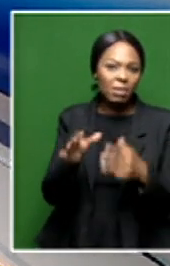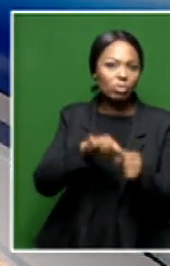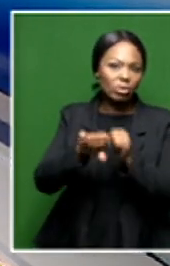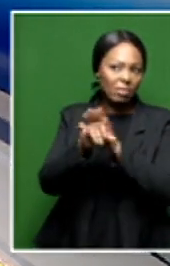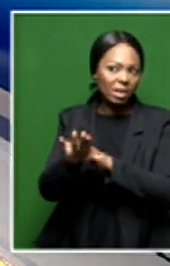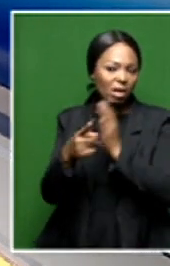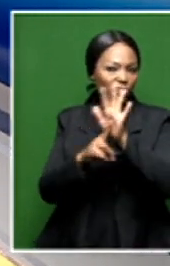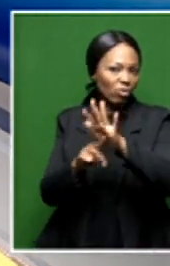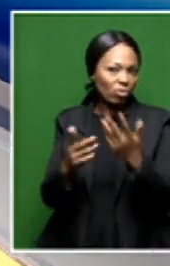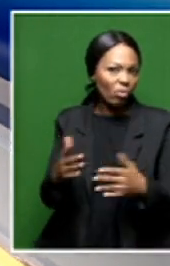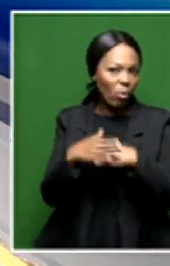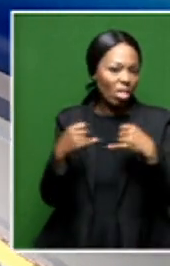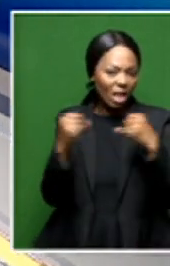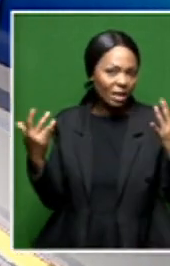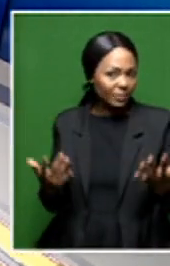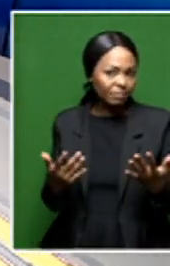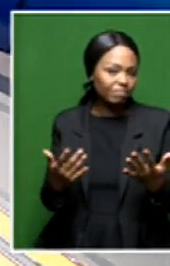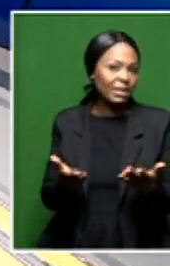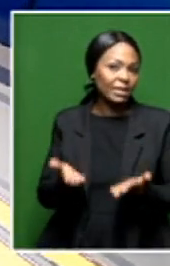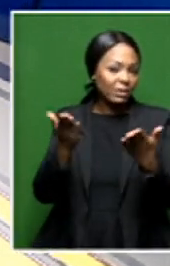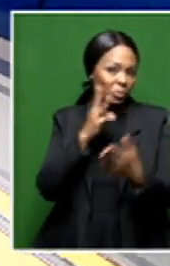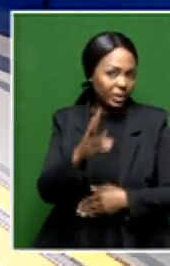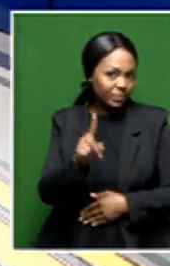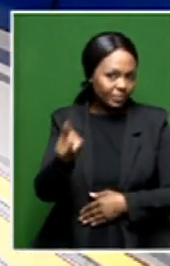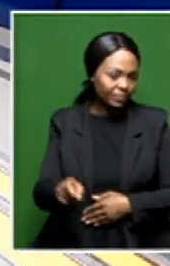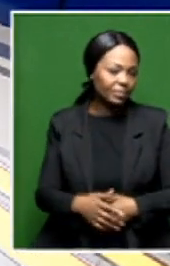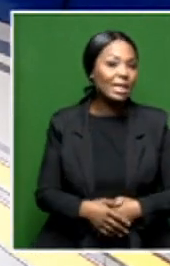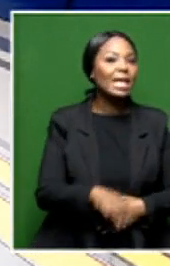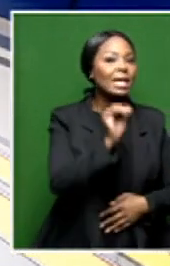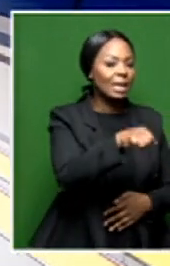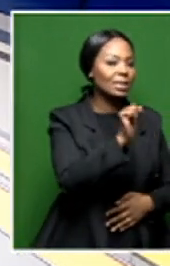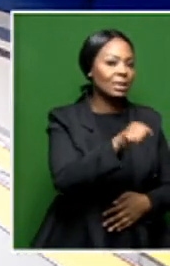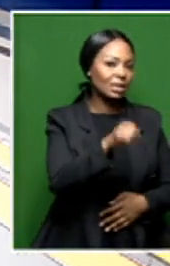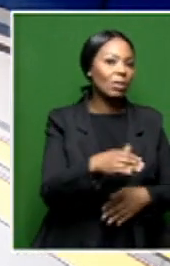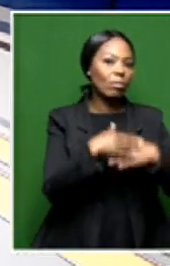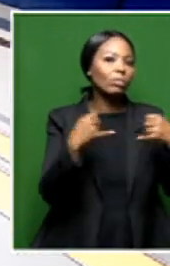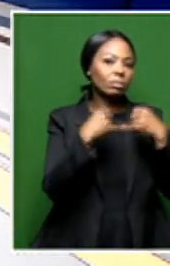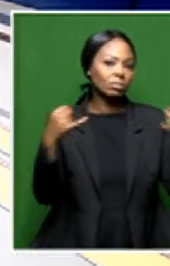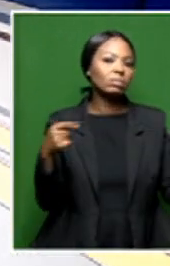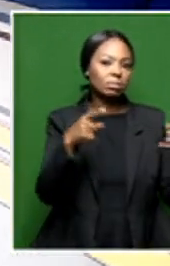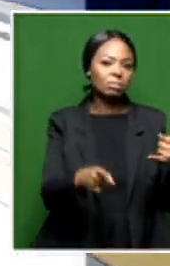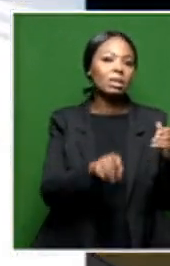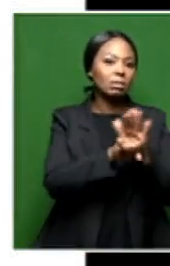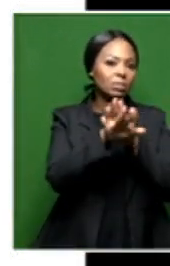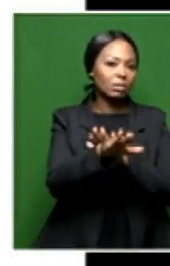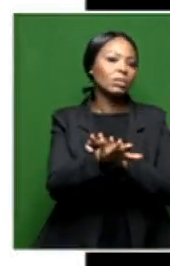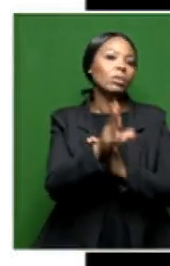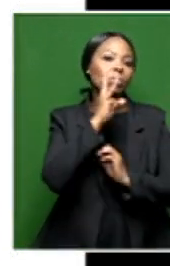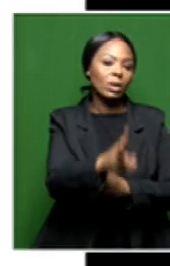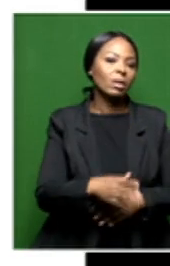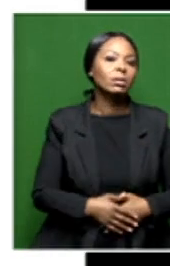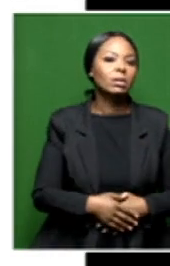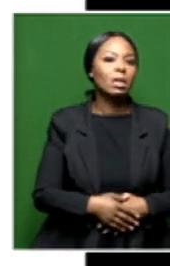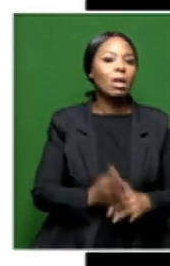will not be able to attend? Yes, indeed. We are planning that events be live-streamed through the city